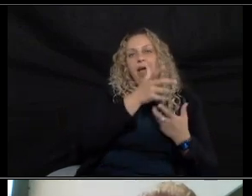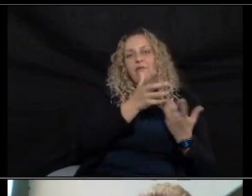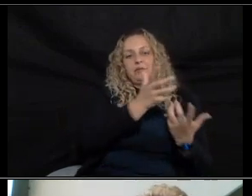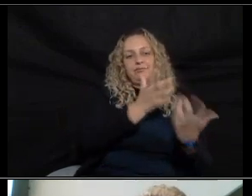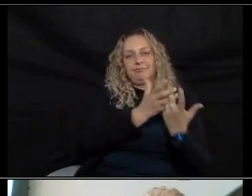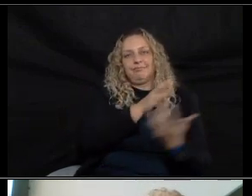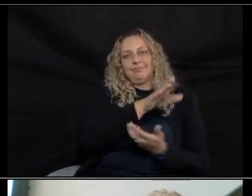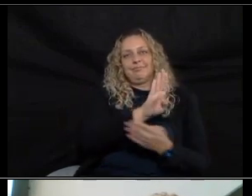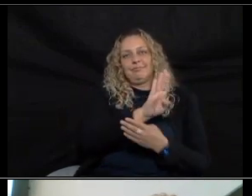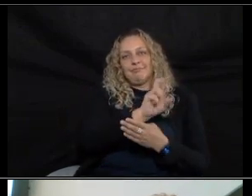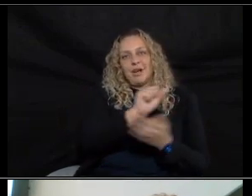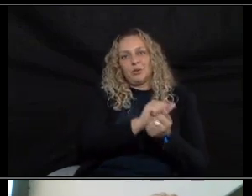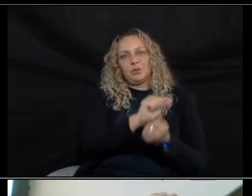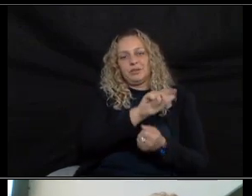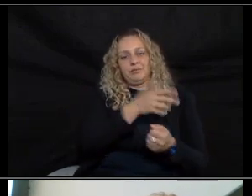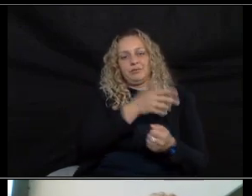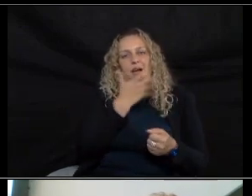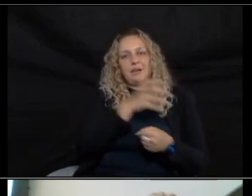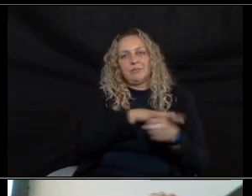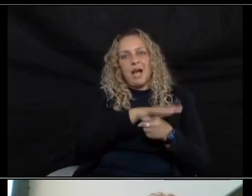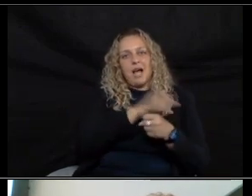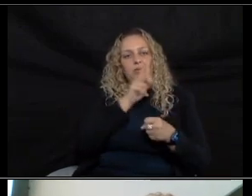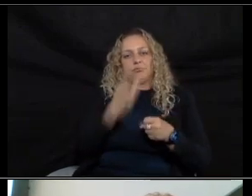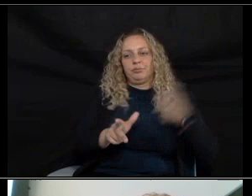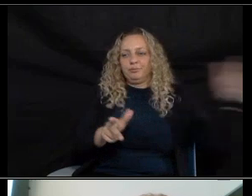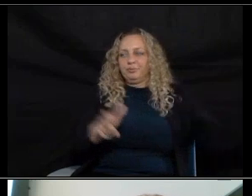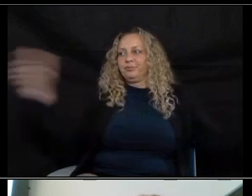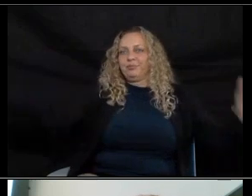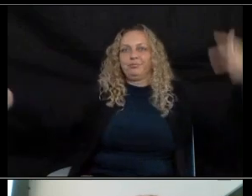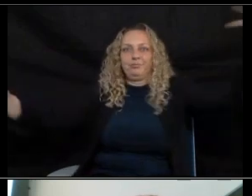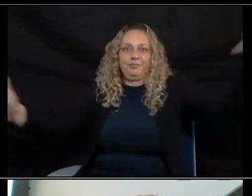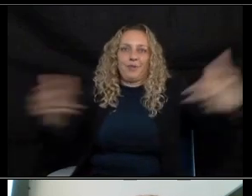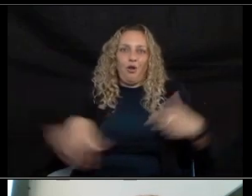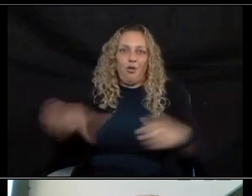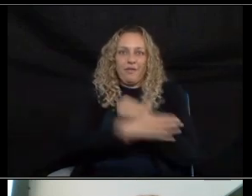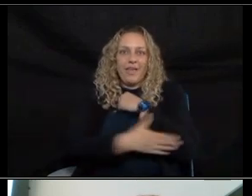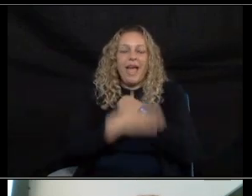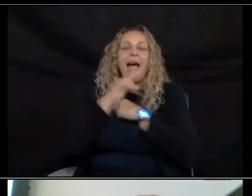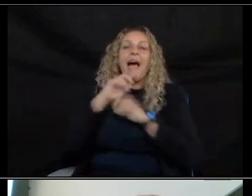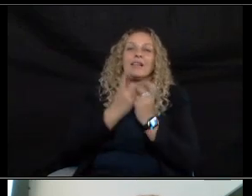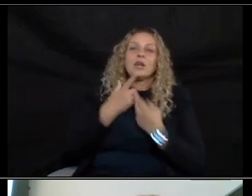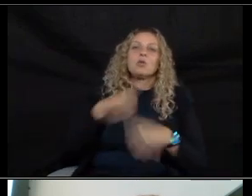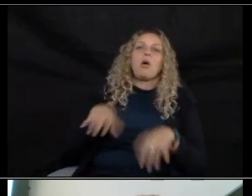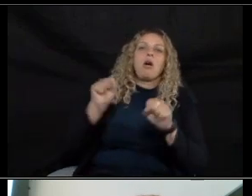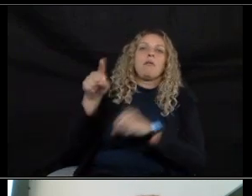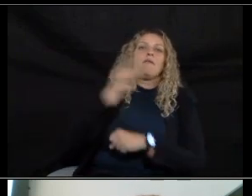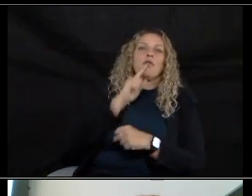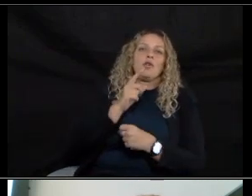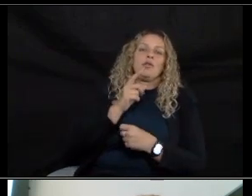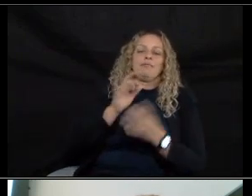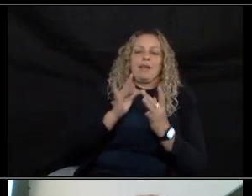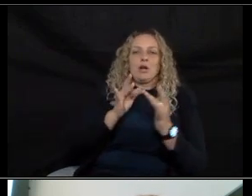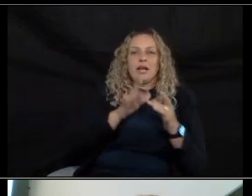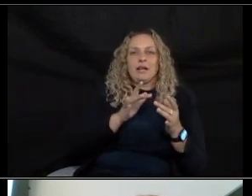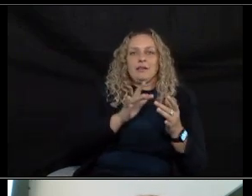with hotspots and kind of spread them around the county. And then the district itself is picking up the cost for the Internet Essentials, which